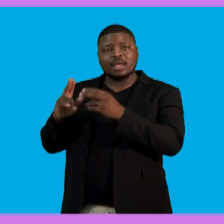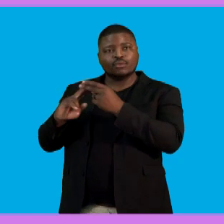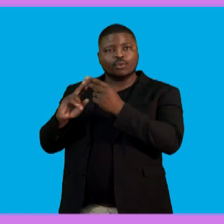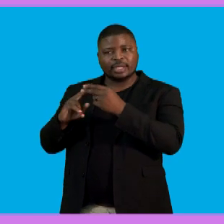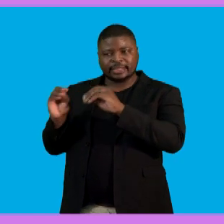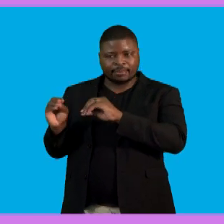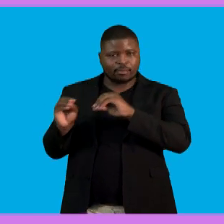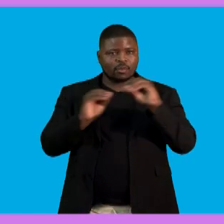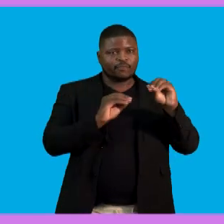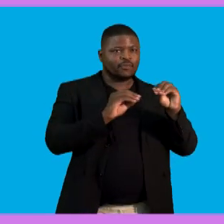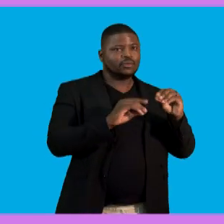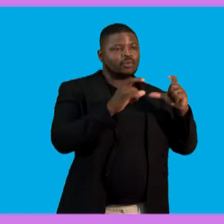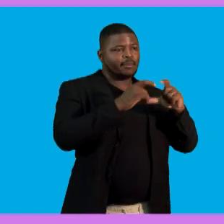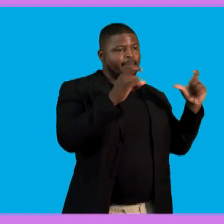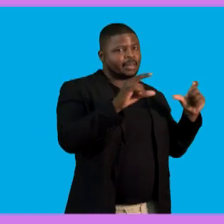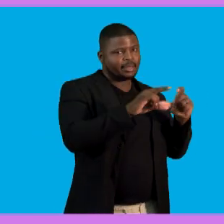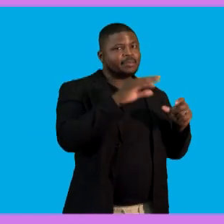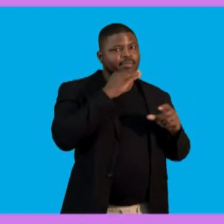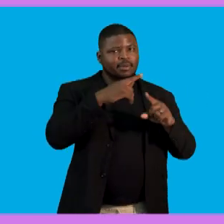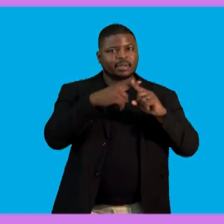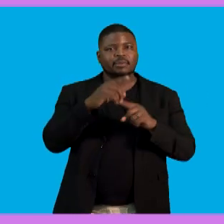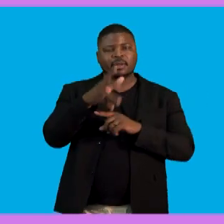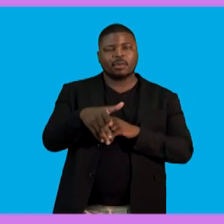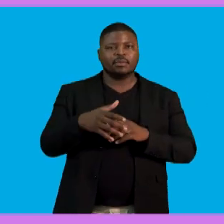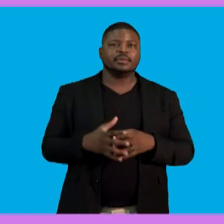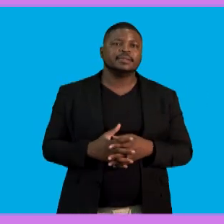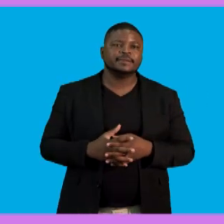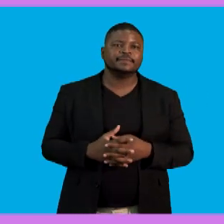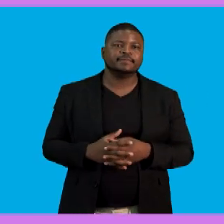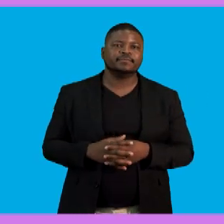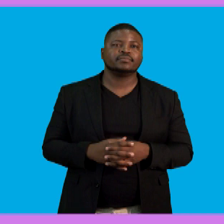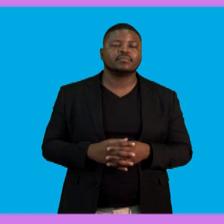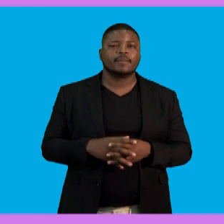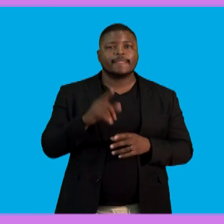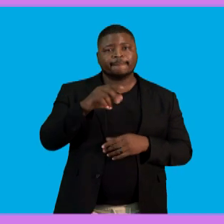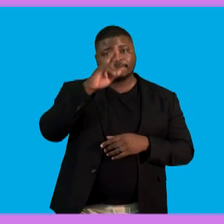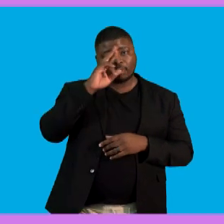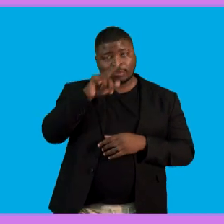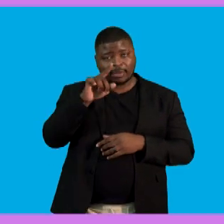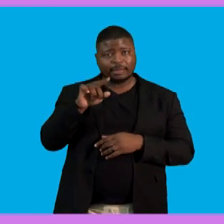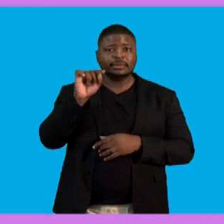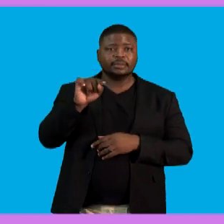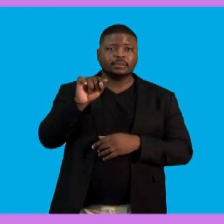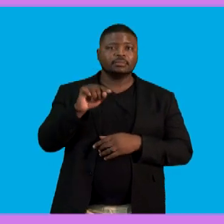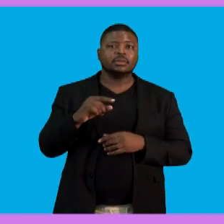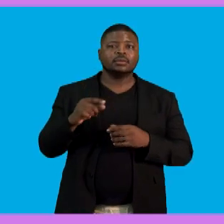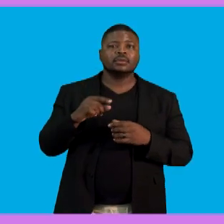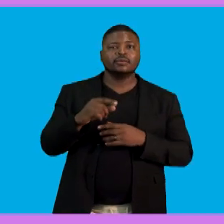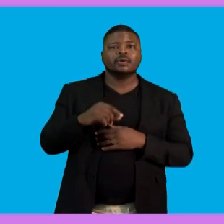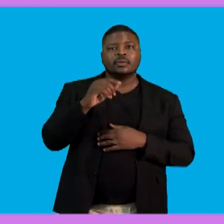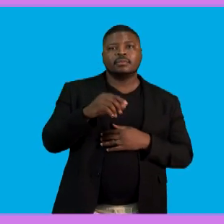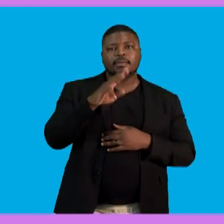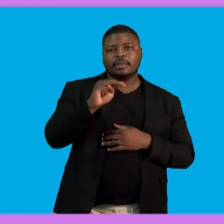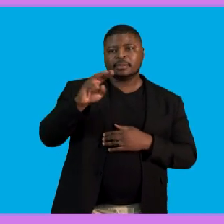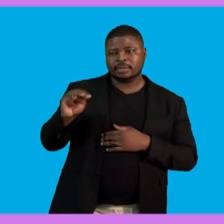times that I'm moving between the units. So just an example is if I'm moving from my millimeters to my centimeters, then